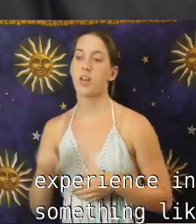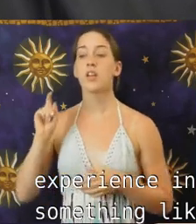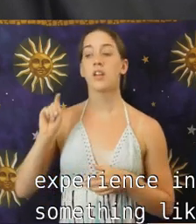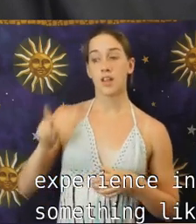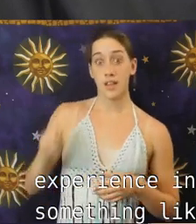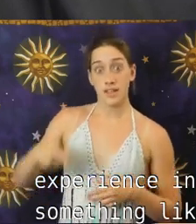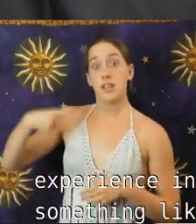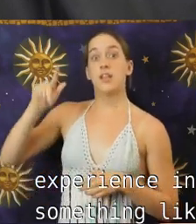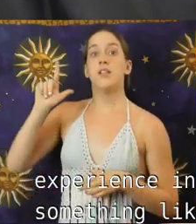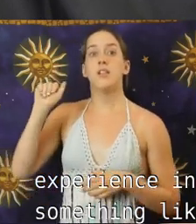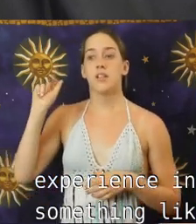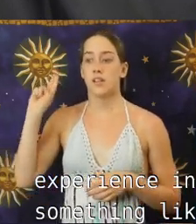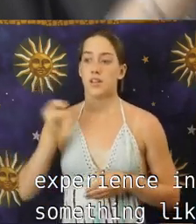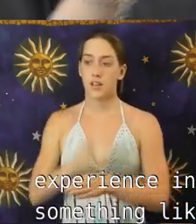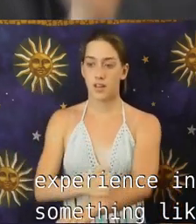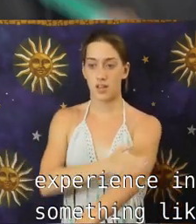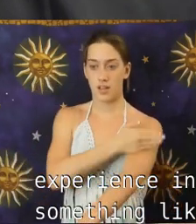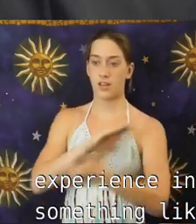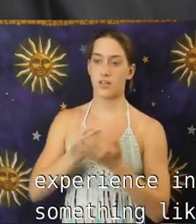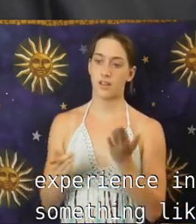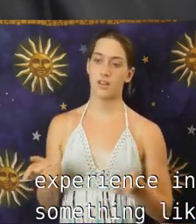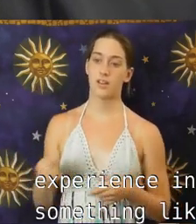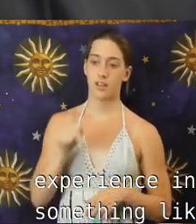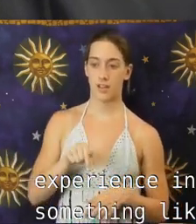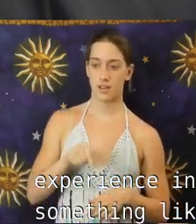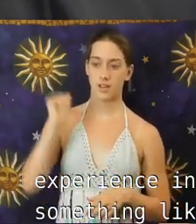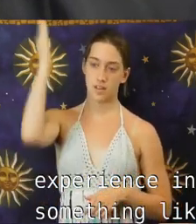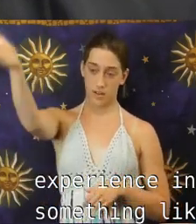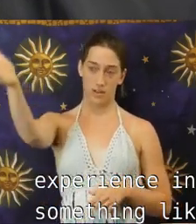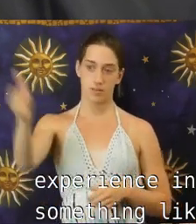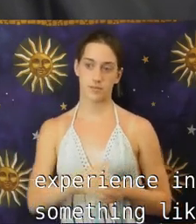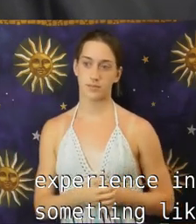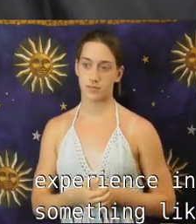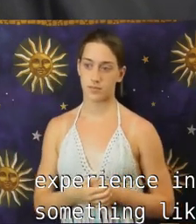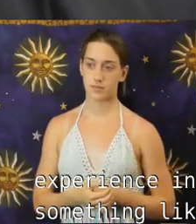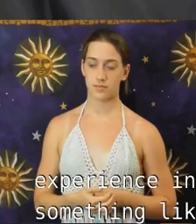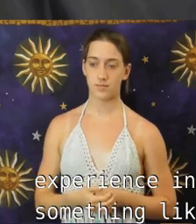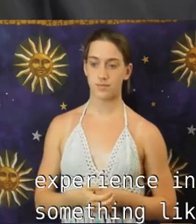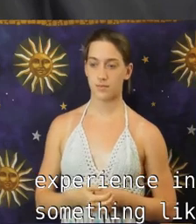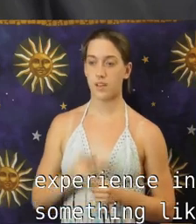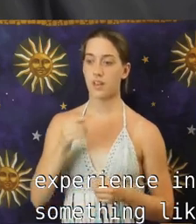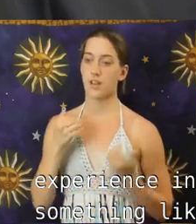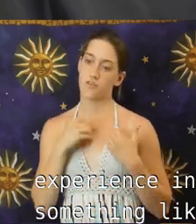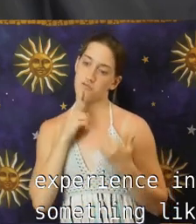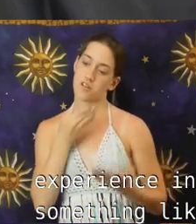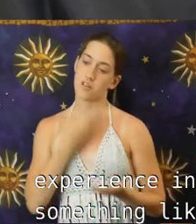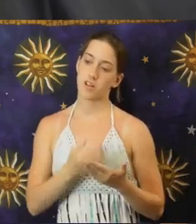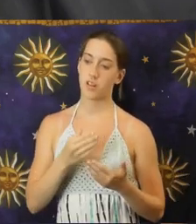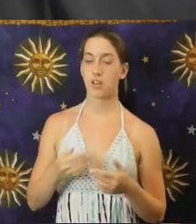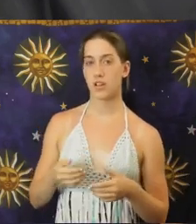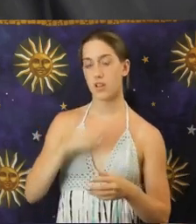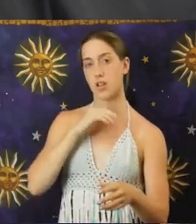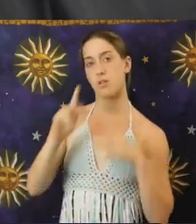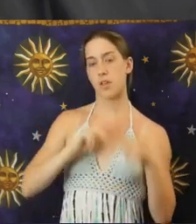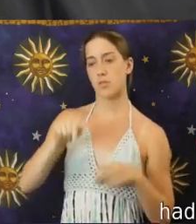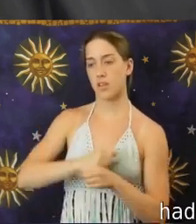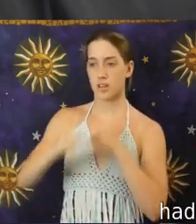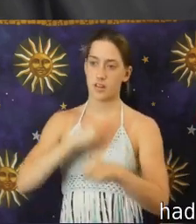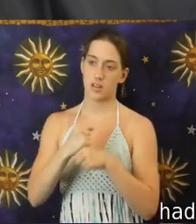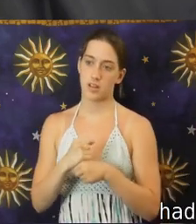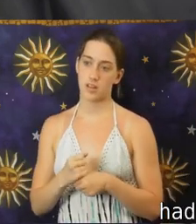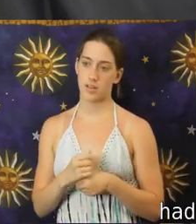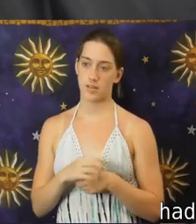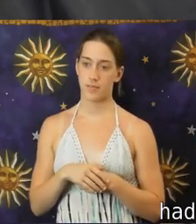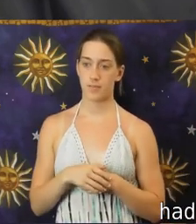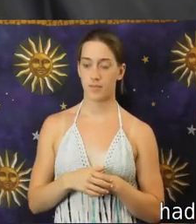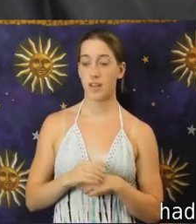experience in the fun way. It definitely plan ahead for something like this. Like Inkcarceration had